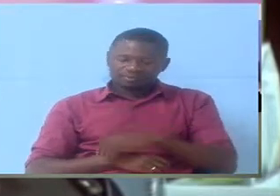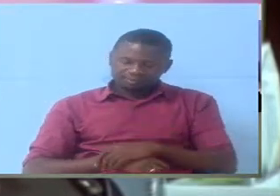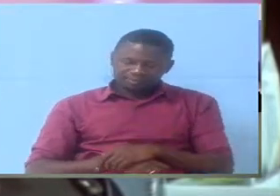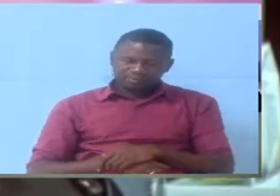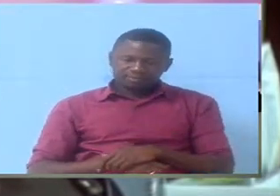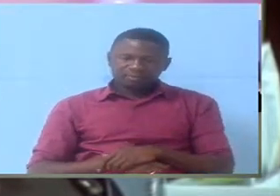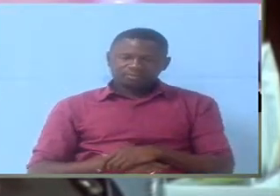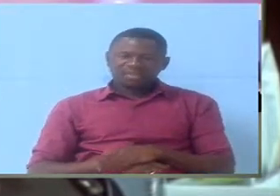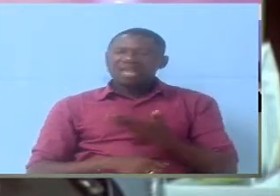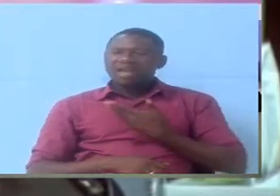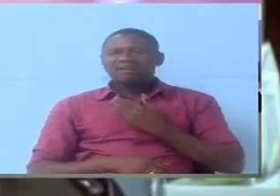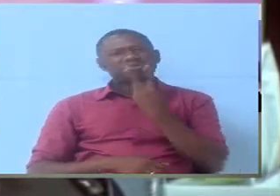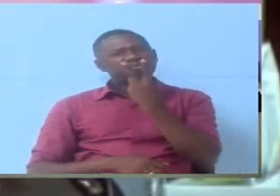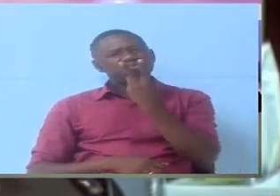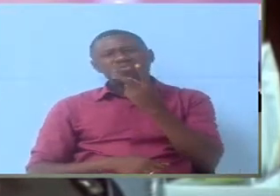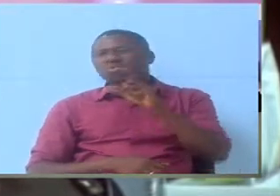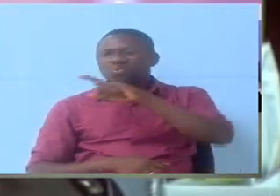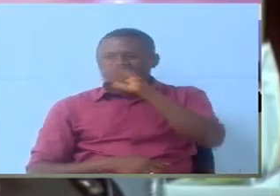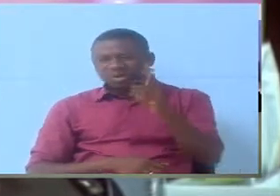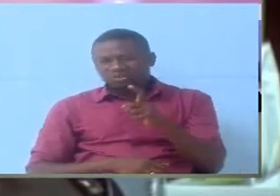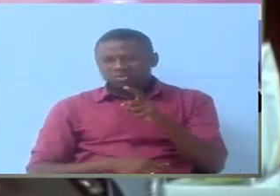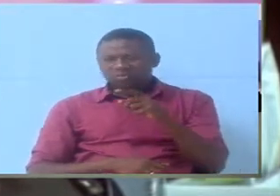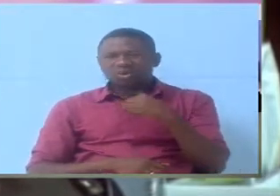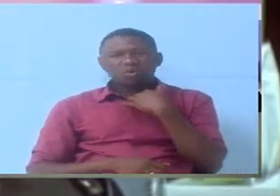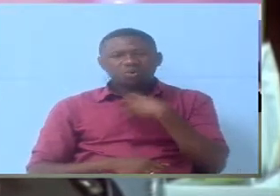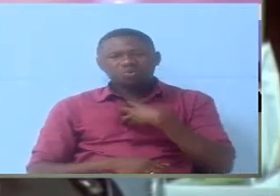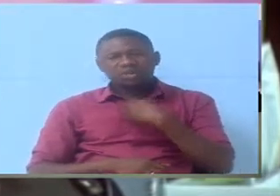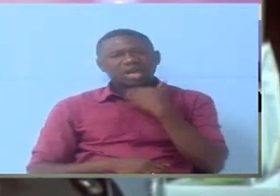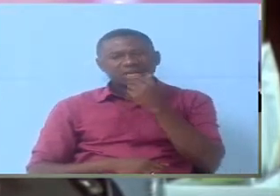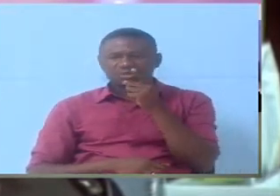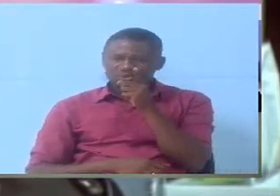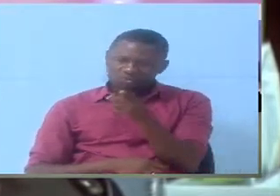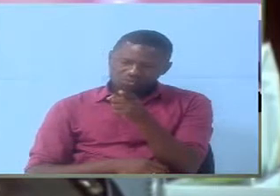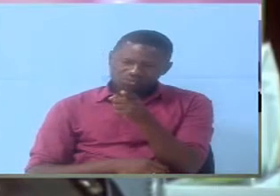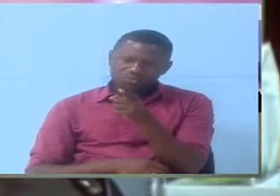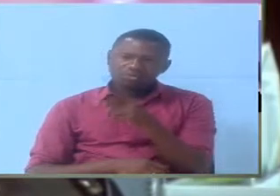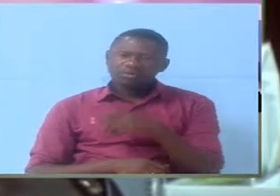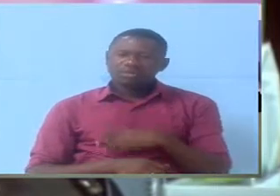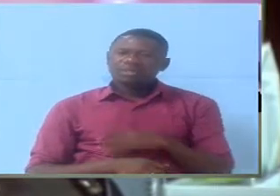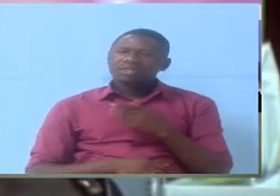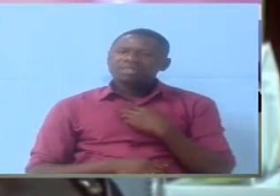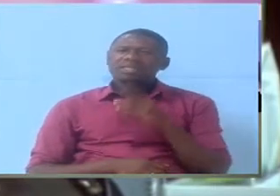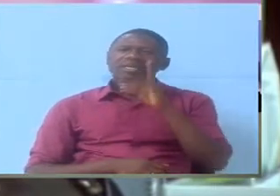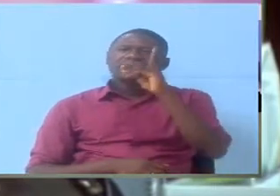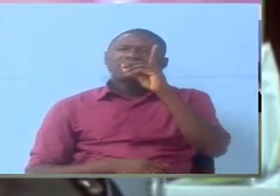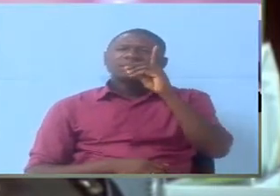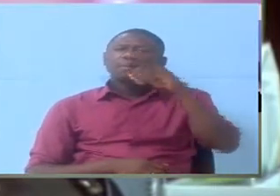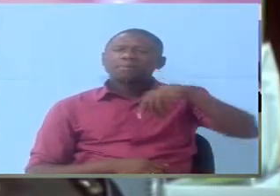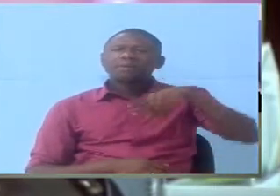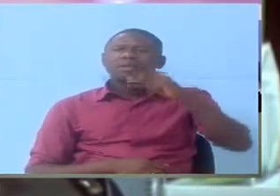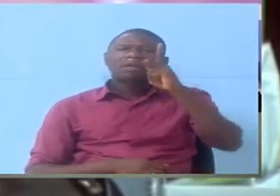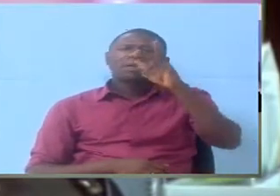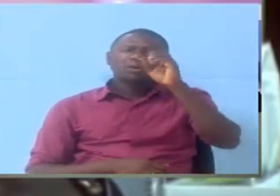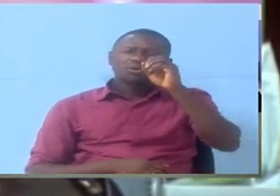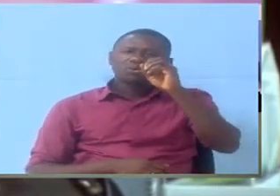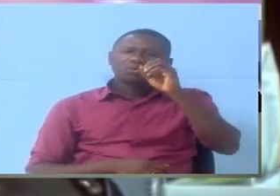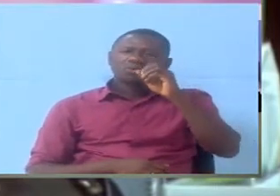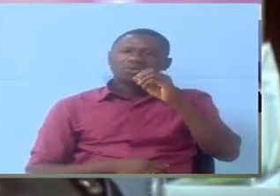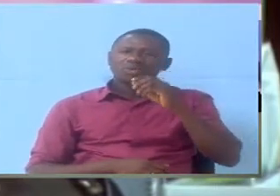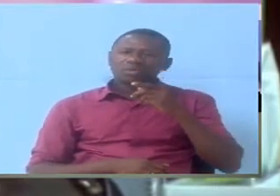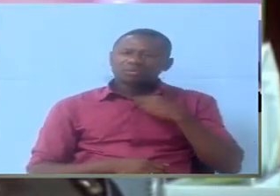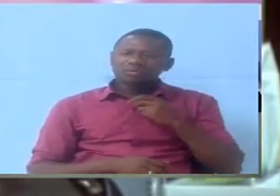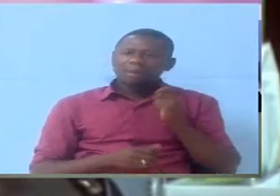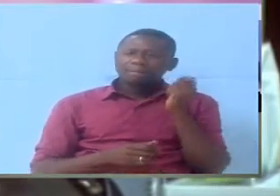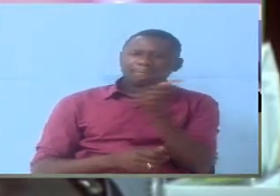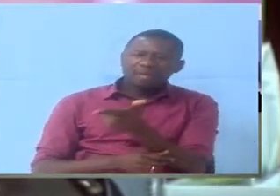quick questions. Nyinin kan fula la sote. Did the DPK reimburse the Gambians who paid your